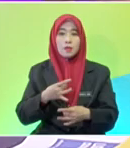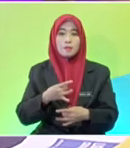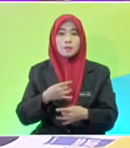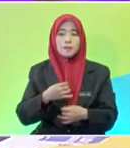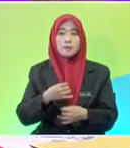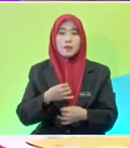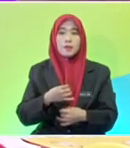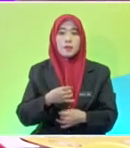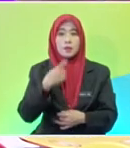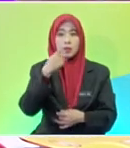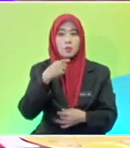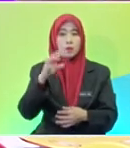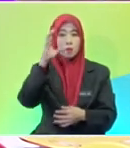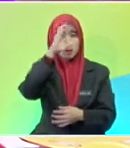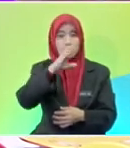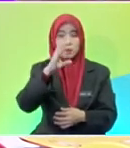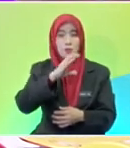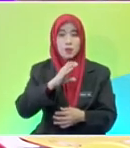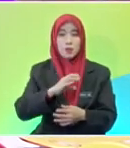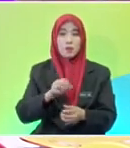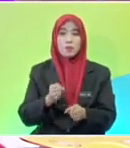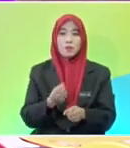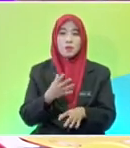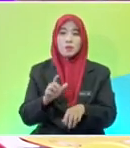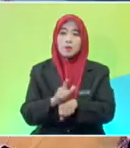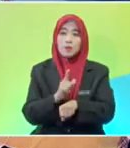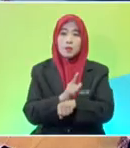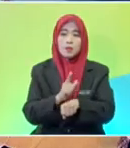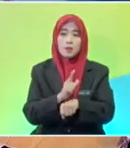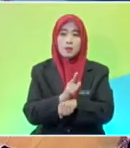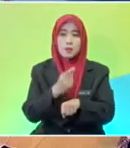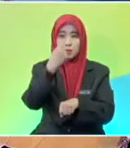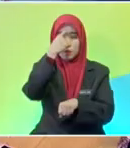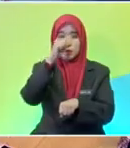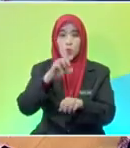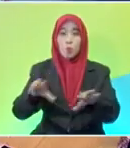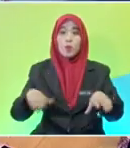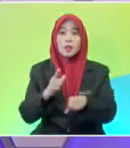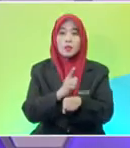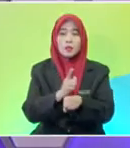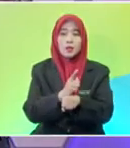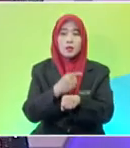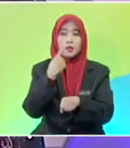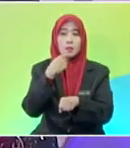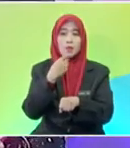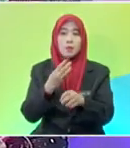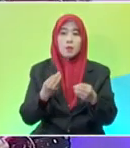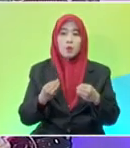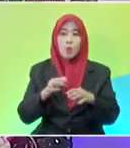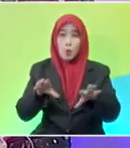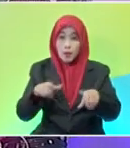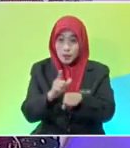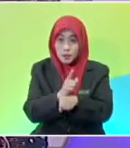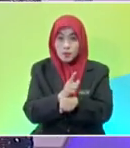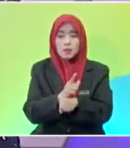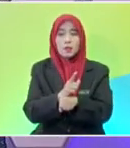extra revisions, where can they access to get extra materials, yeah, teacher? Yeah, Shafika, before I forget that. So those who want to refer about our revision or for